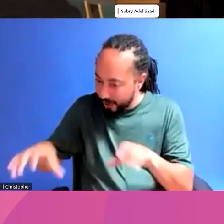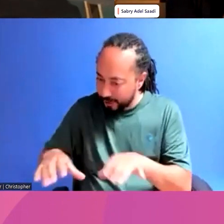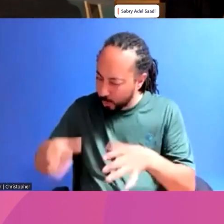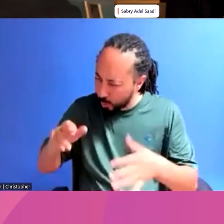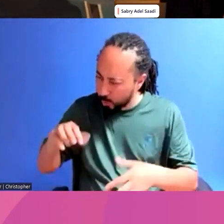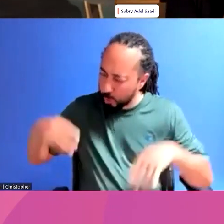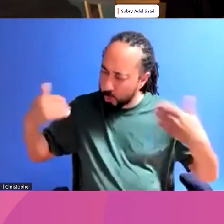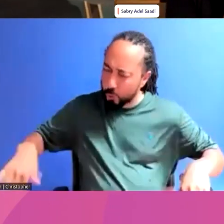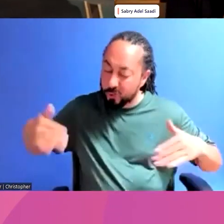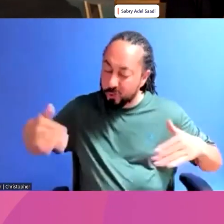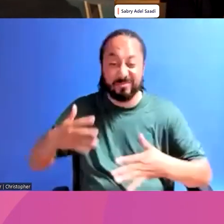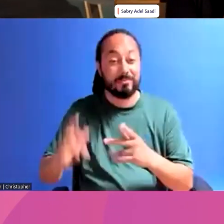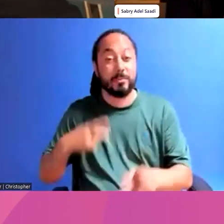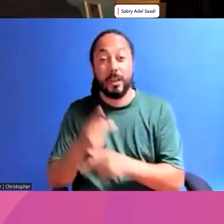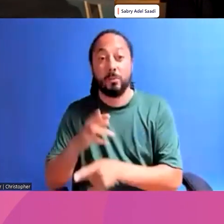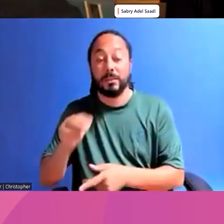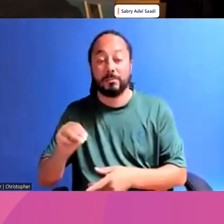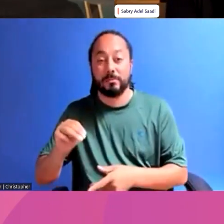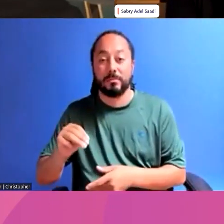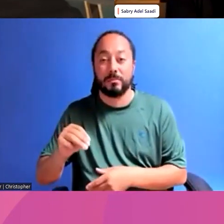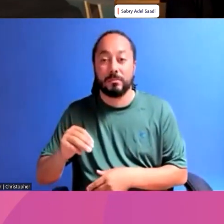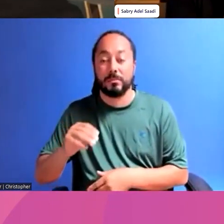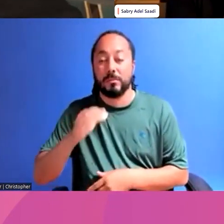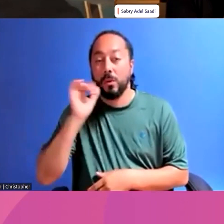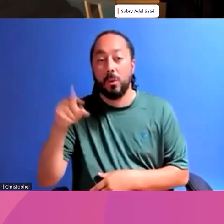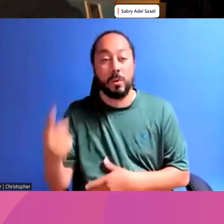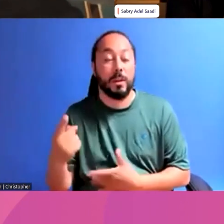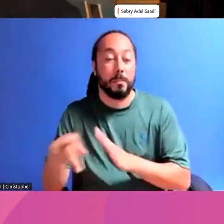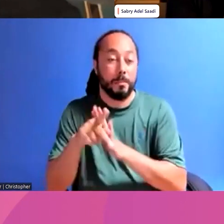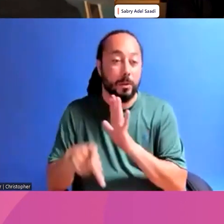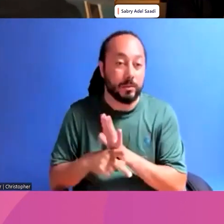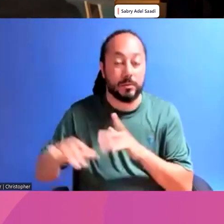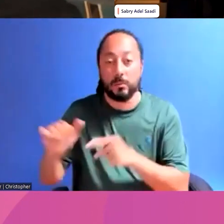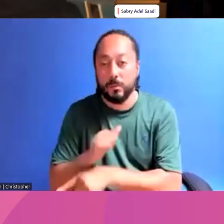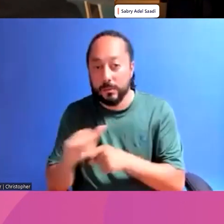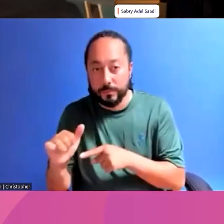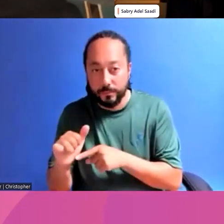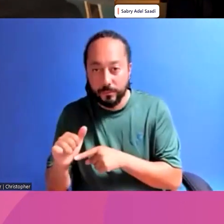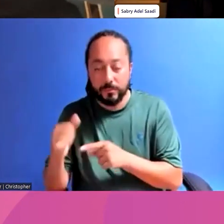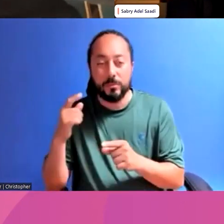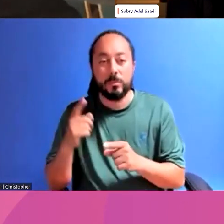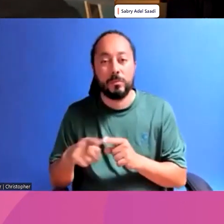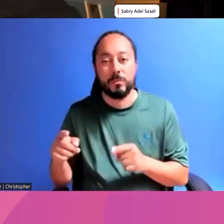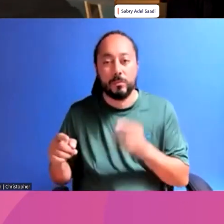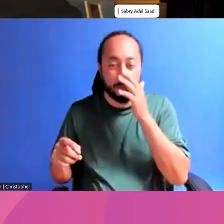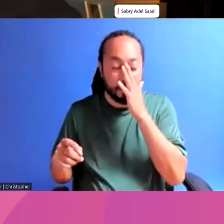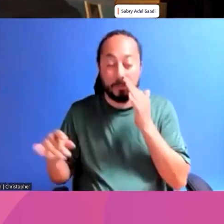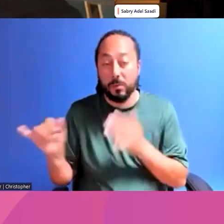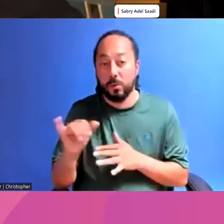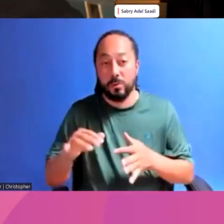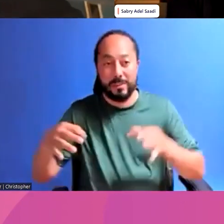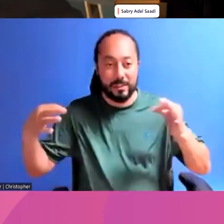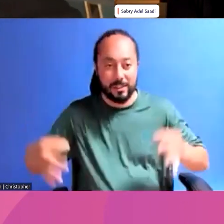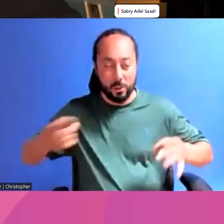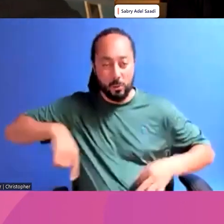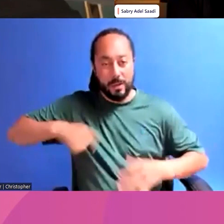on a spectrum of not just the policies and practices, but also the kinds of decisions that we can make as